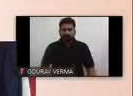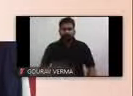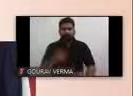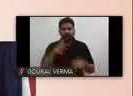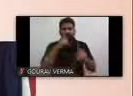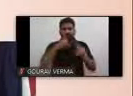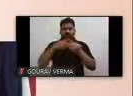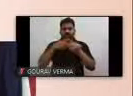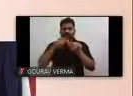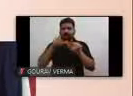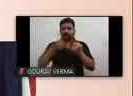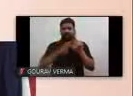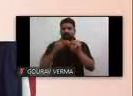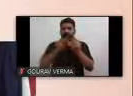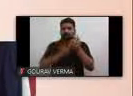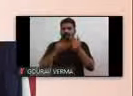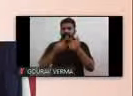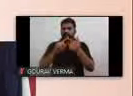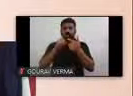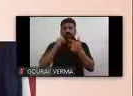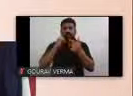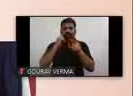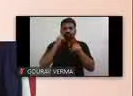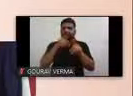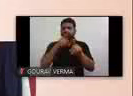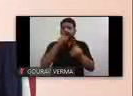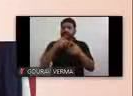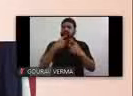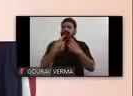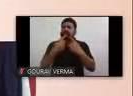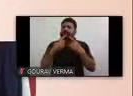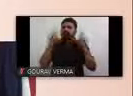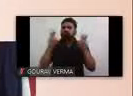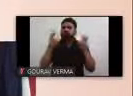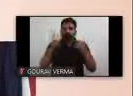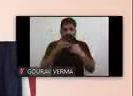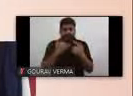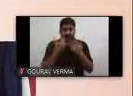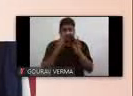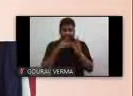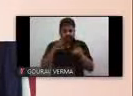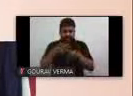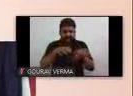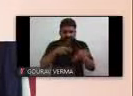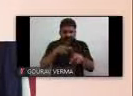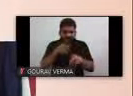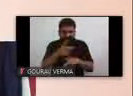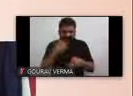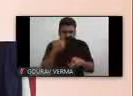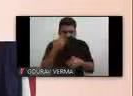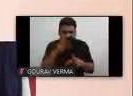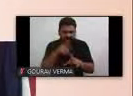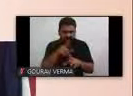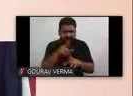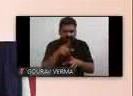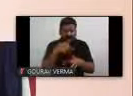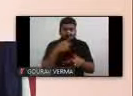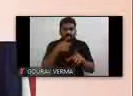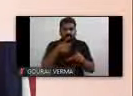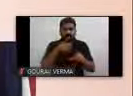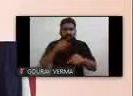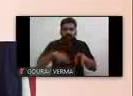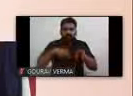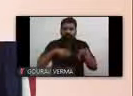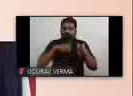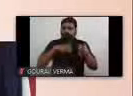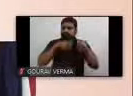Kalyani is talking about I don't know which animal is that, which is running.